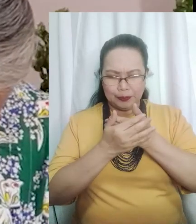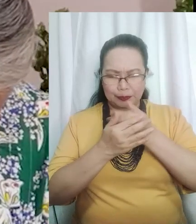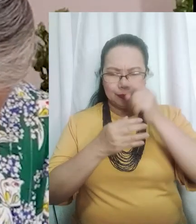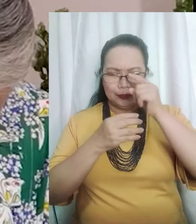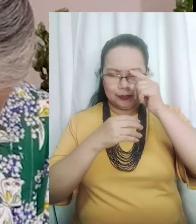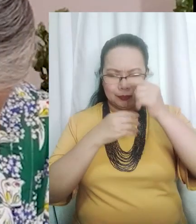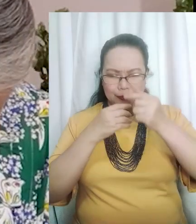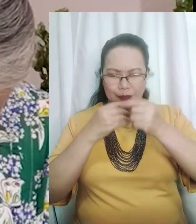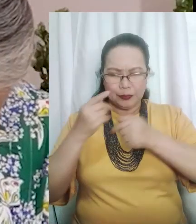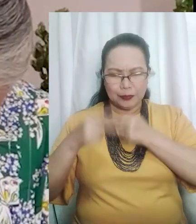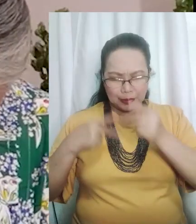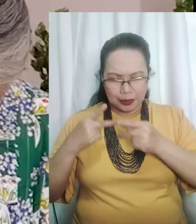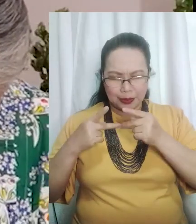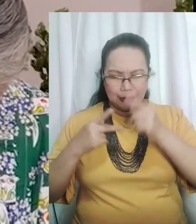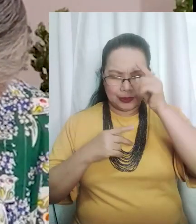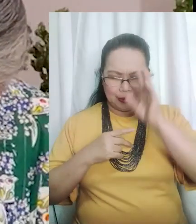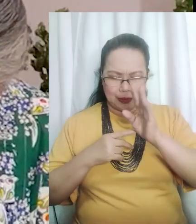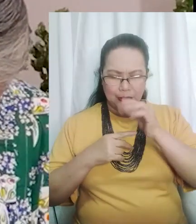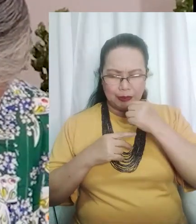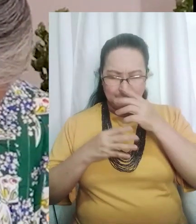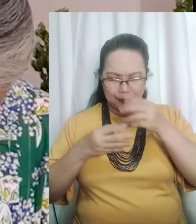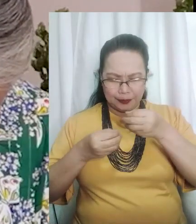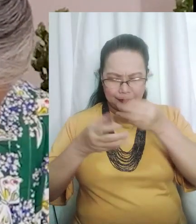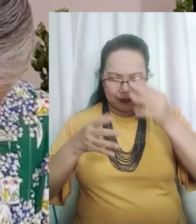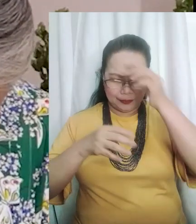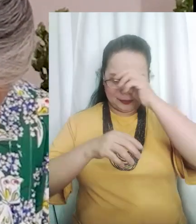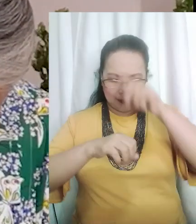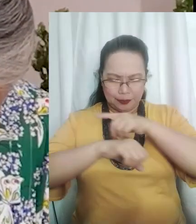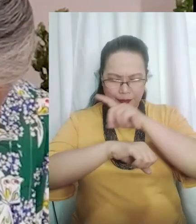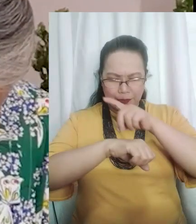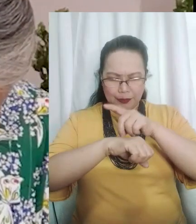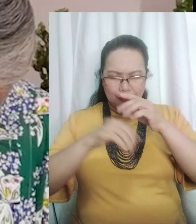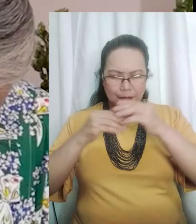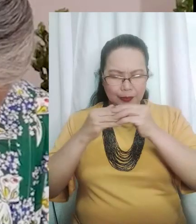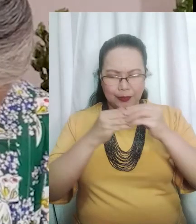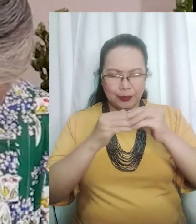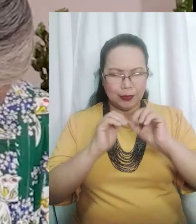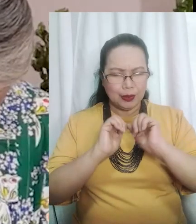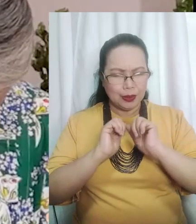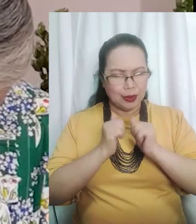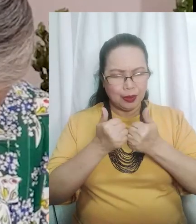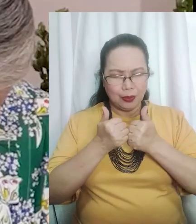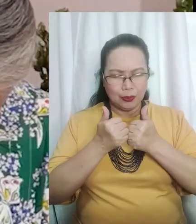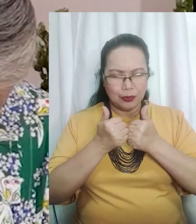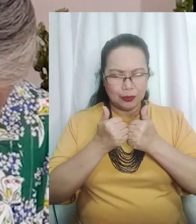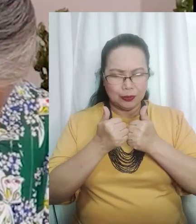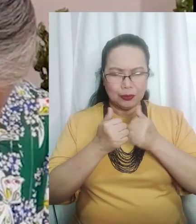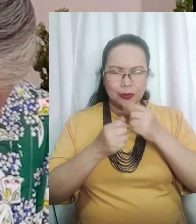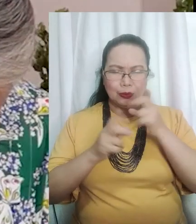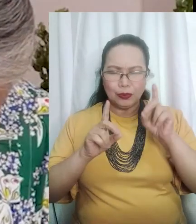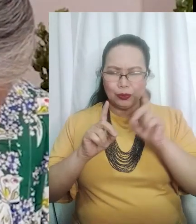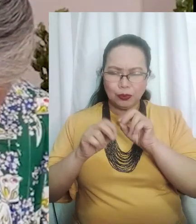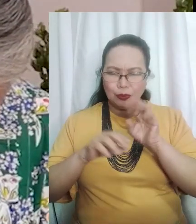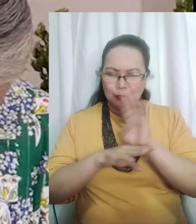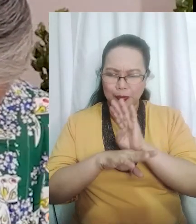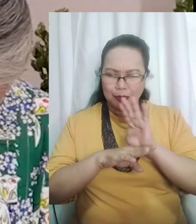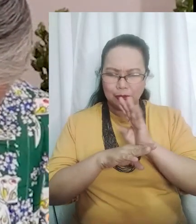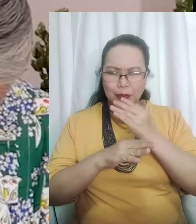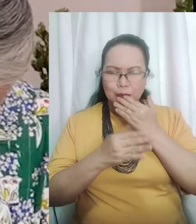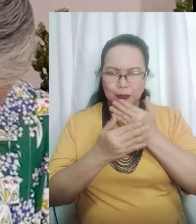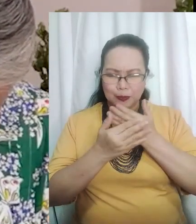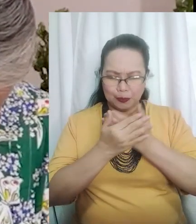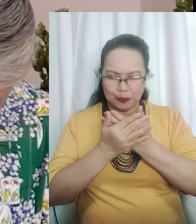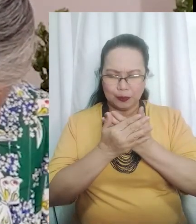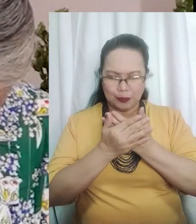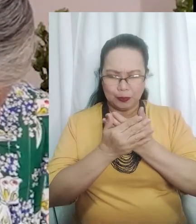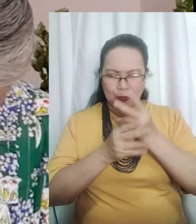God, please give wisdom to each leader on how to run their businesses and to be a good steward of